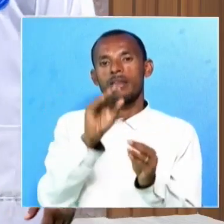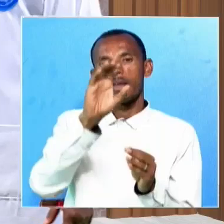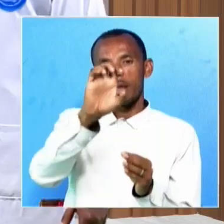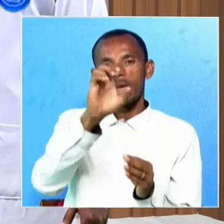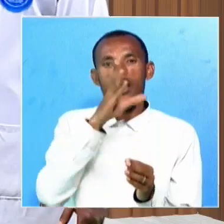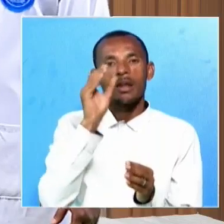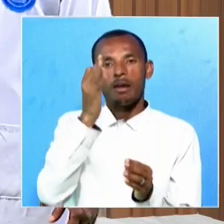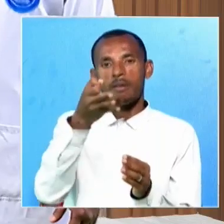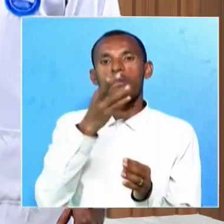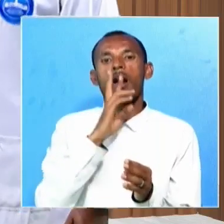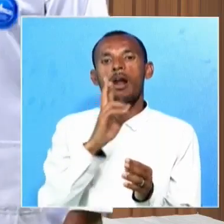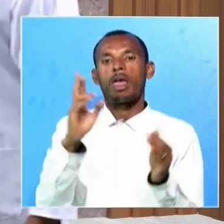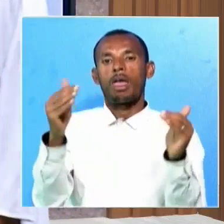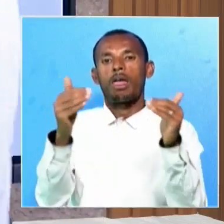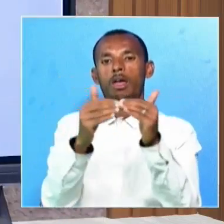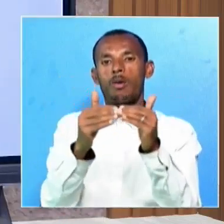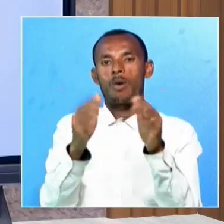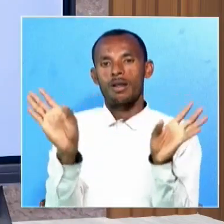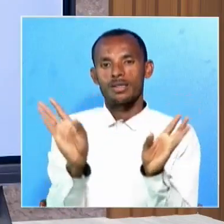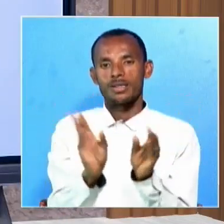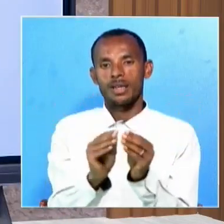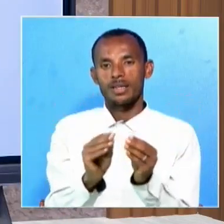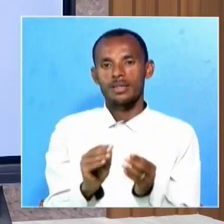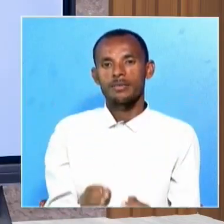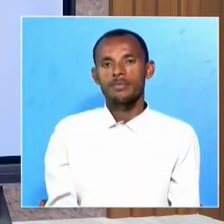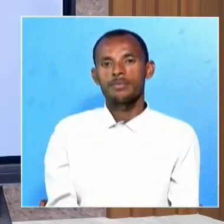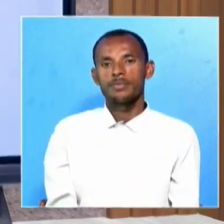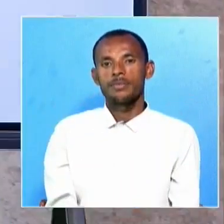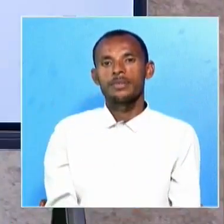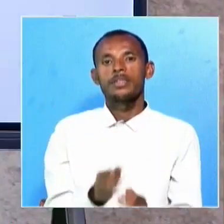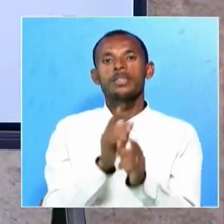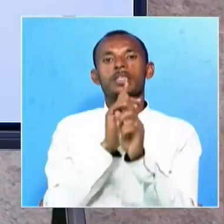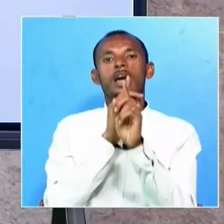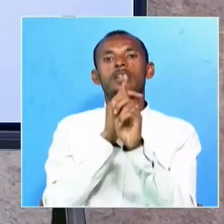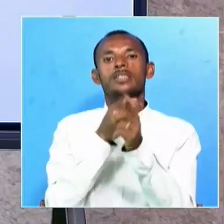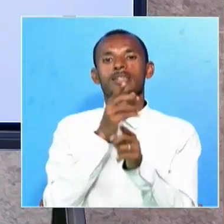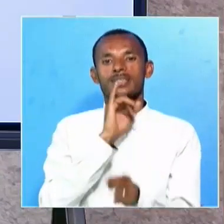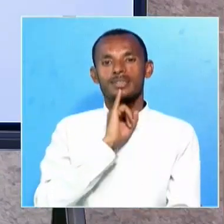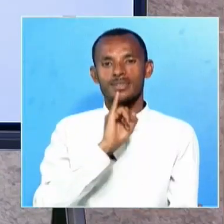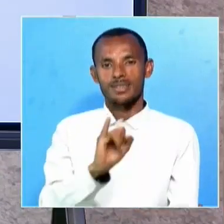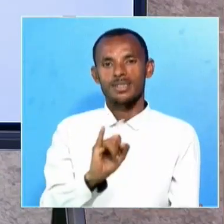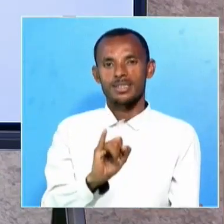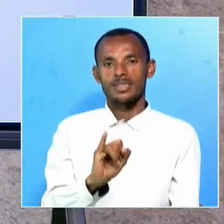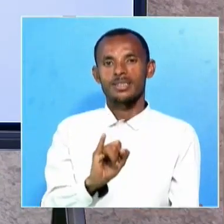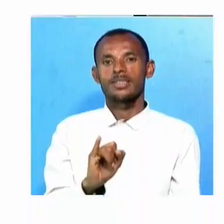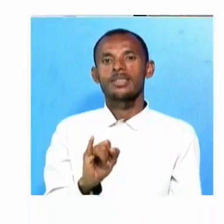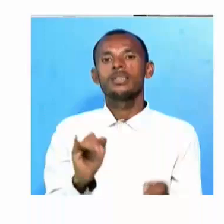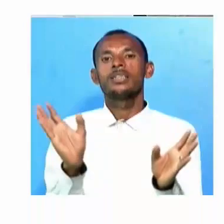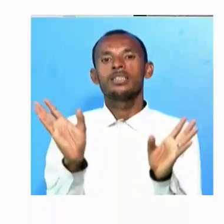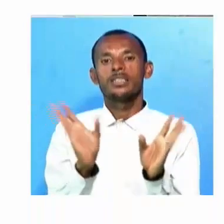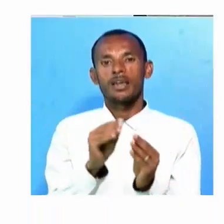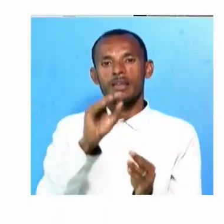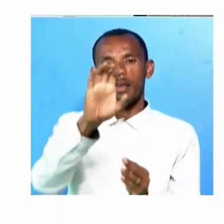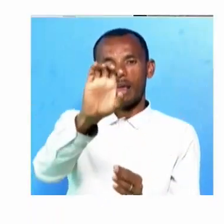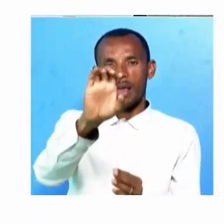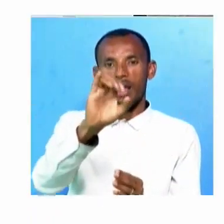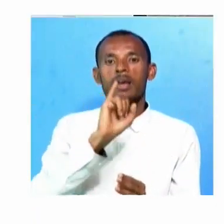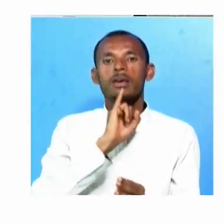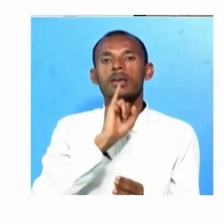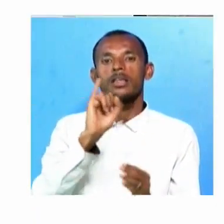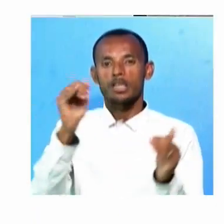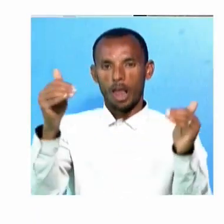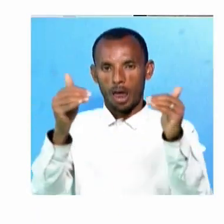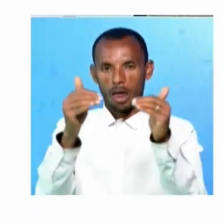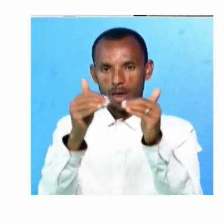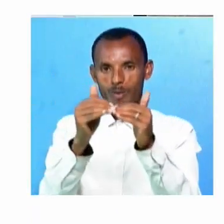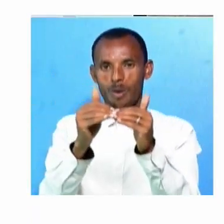F are equal sets. Therefore, the answer is set E is equal